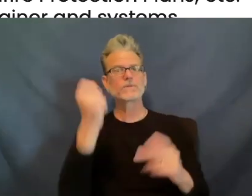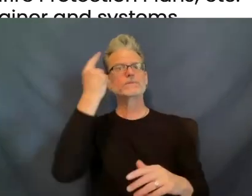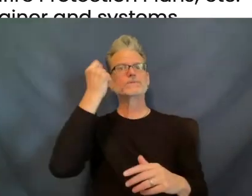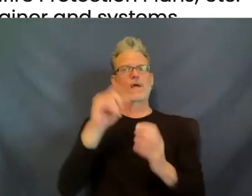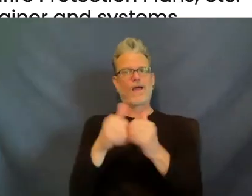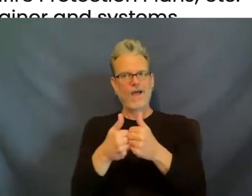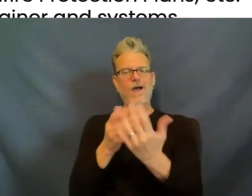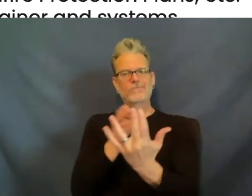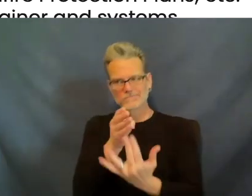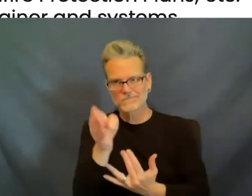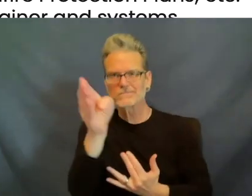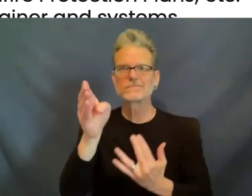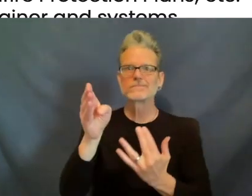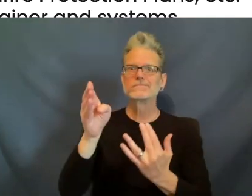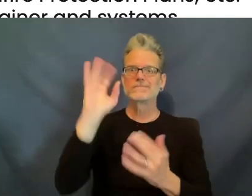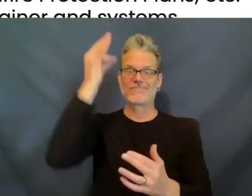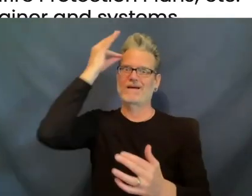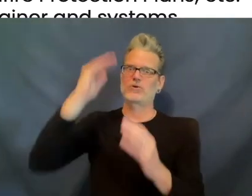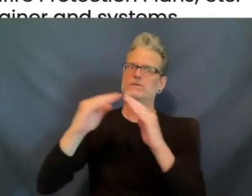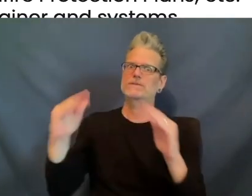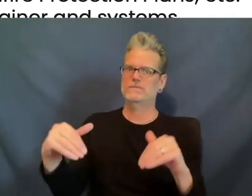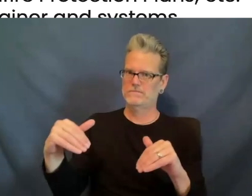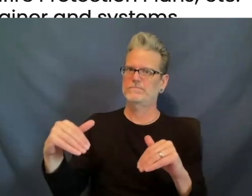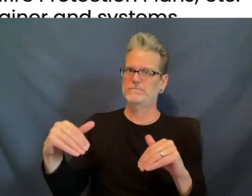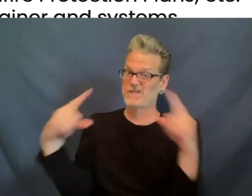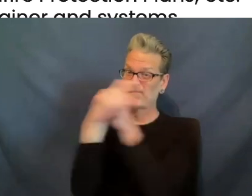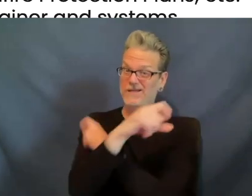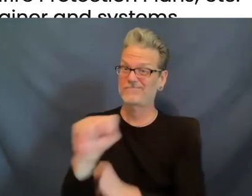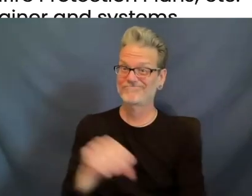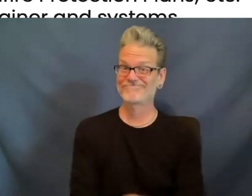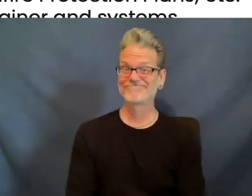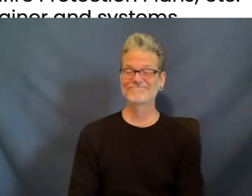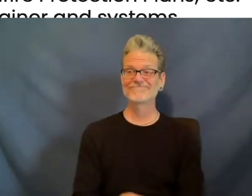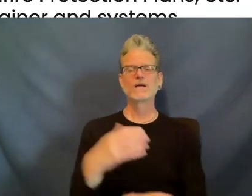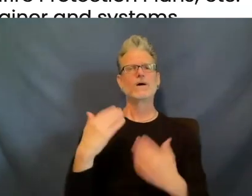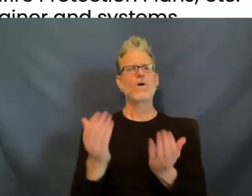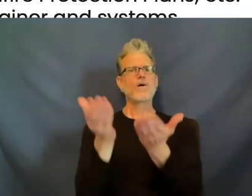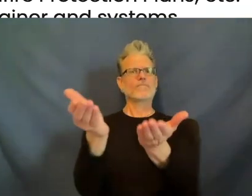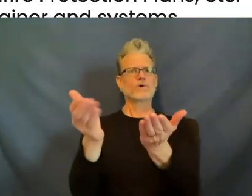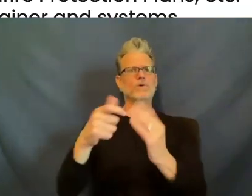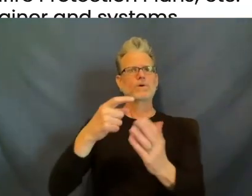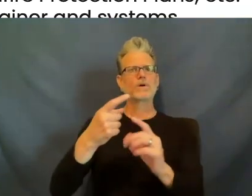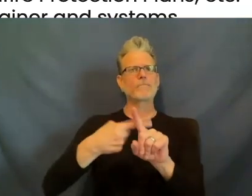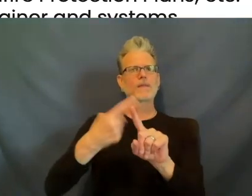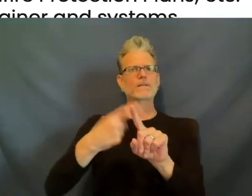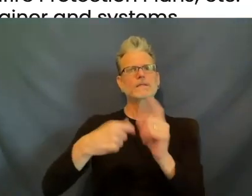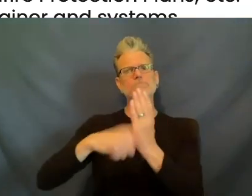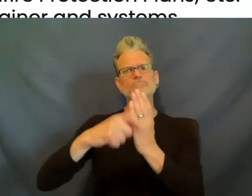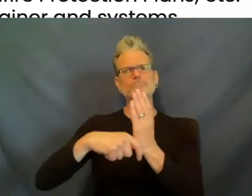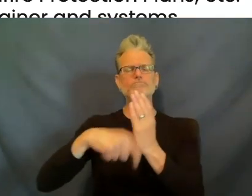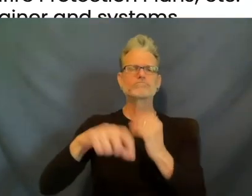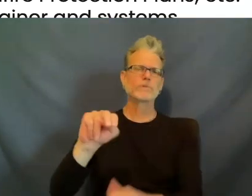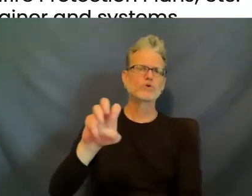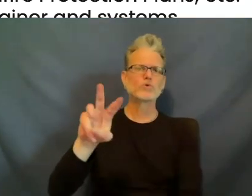navigate these different federal systems. So we do offer a monthly newsletter and a list of, we